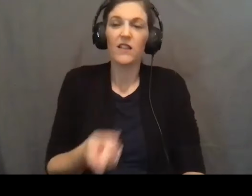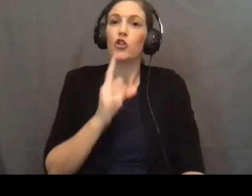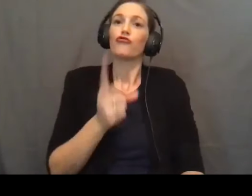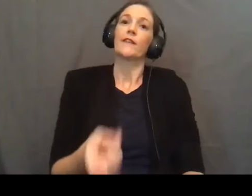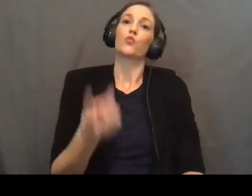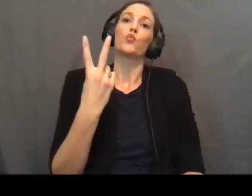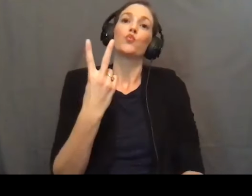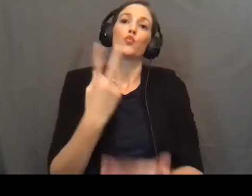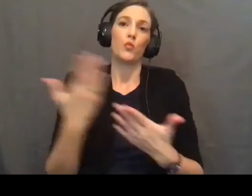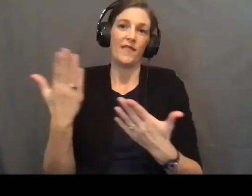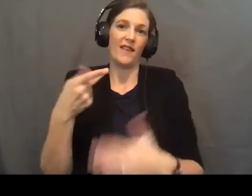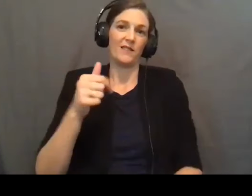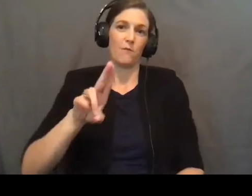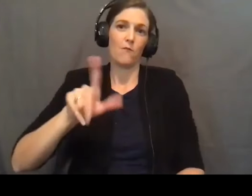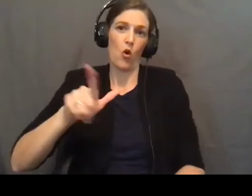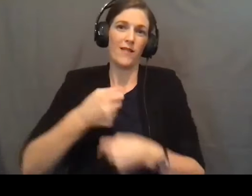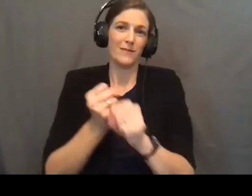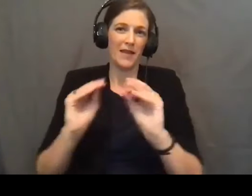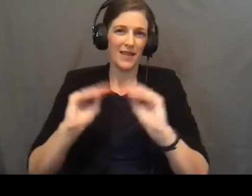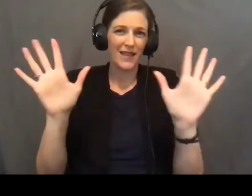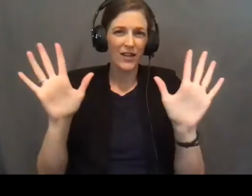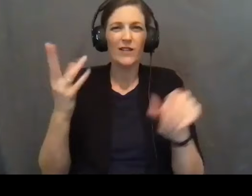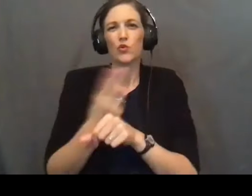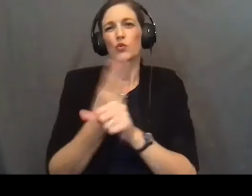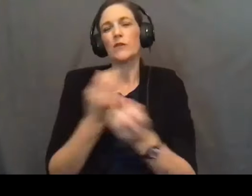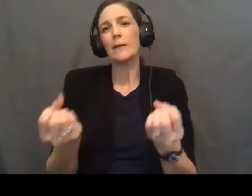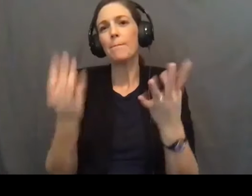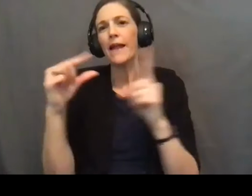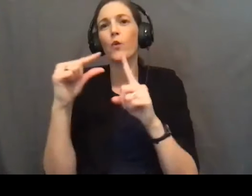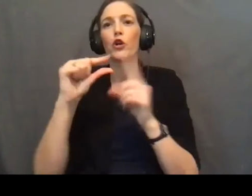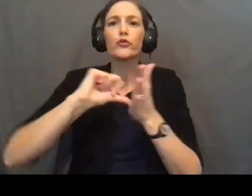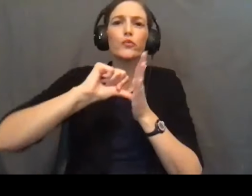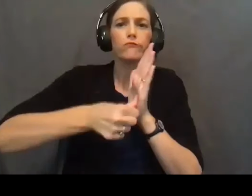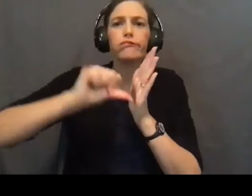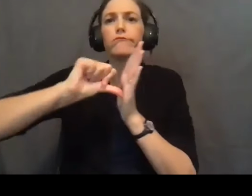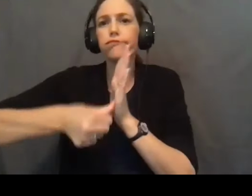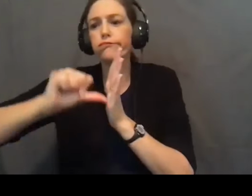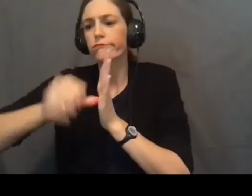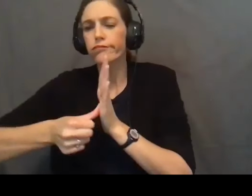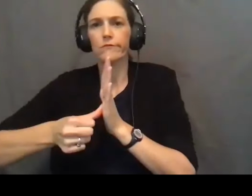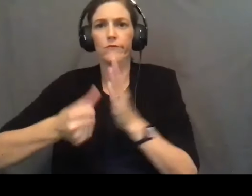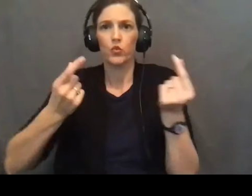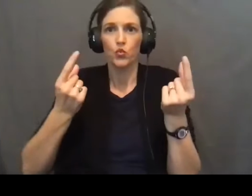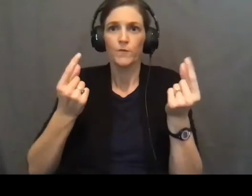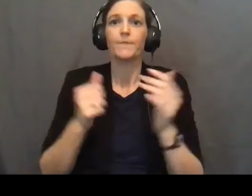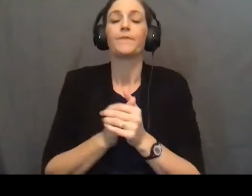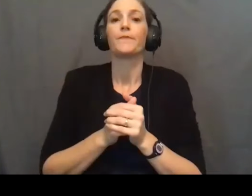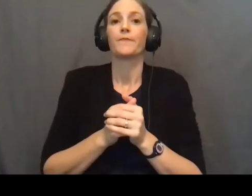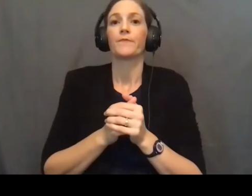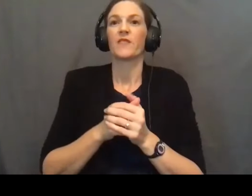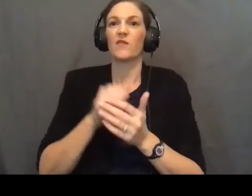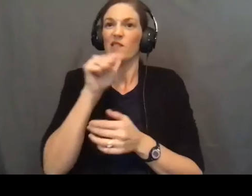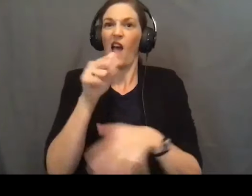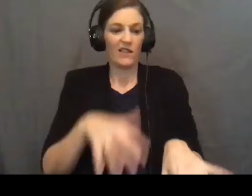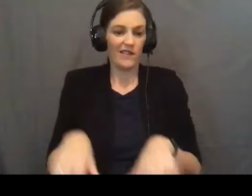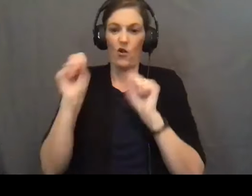things that Paul is trying to make clear, and he's just using multiple words to emphasize what we are to do. We're not to take matters